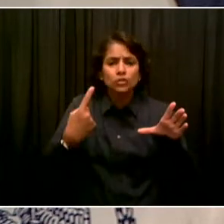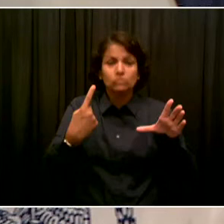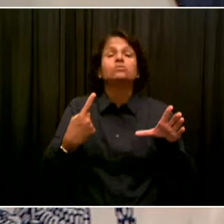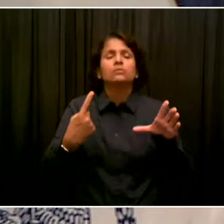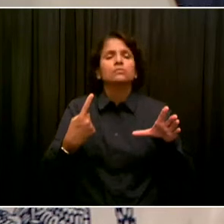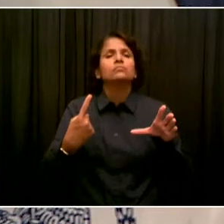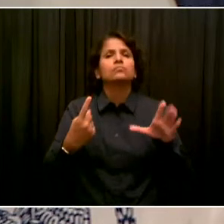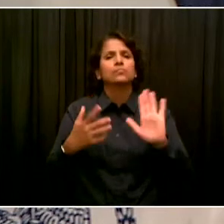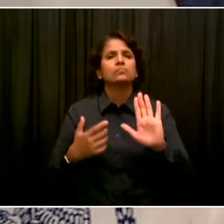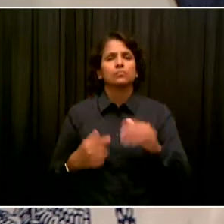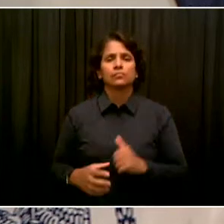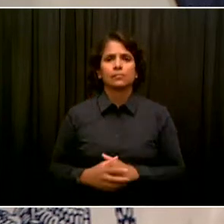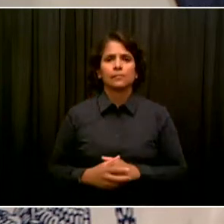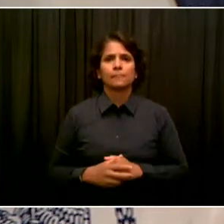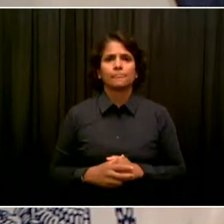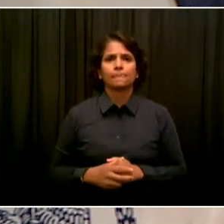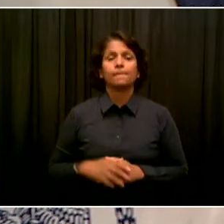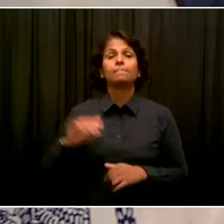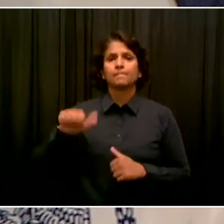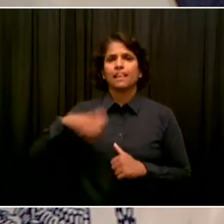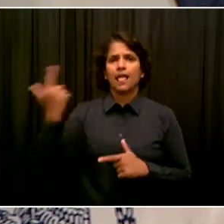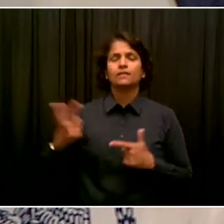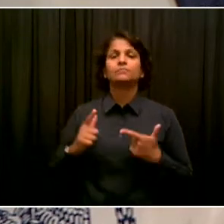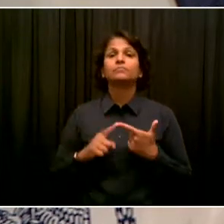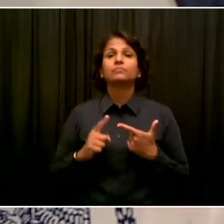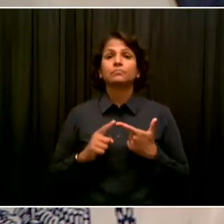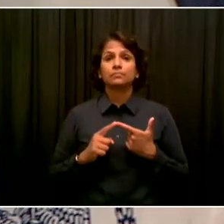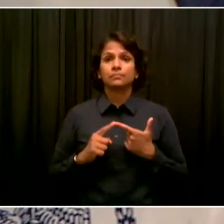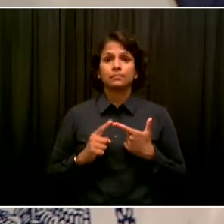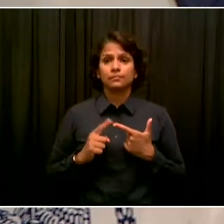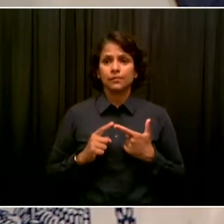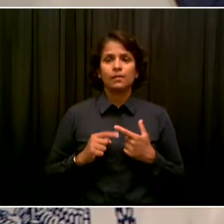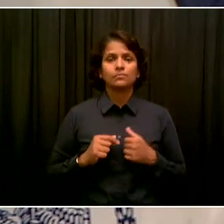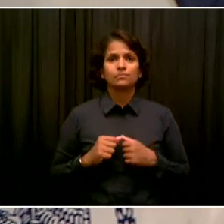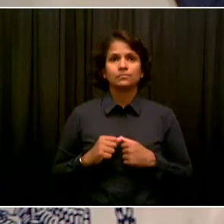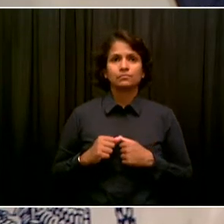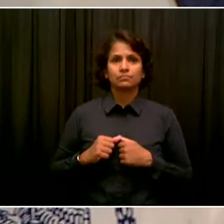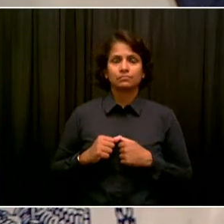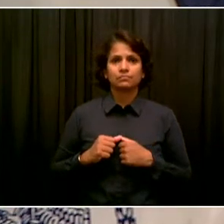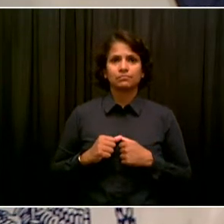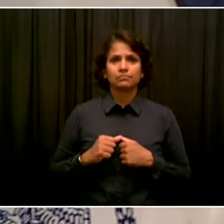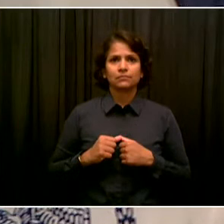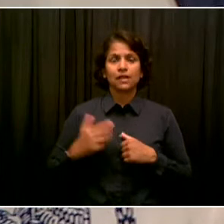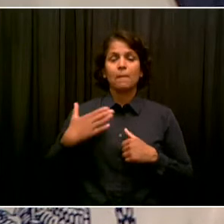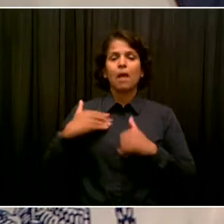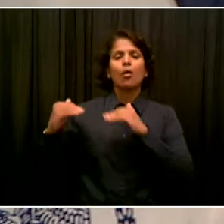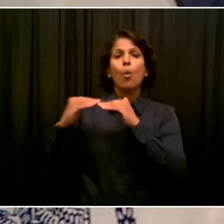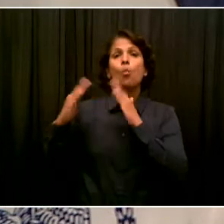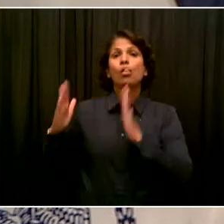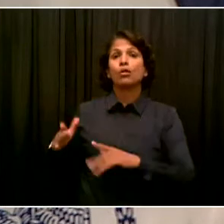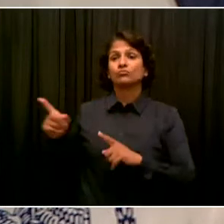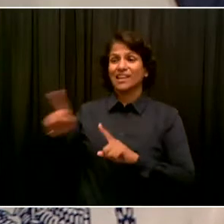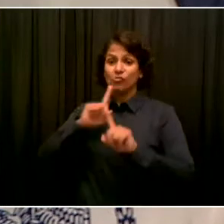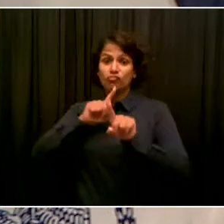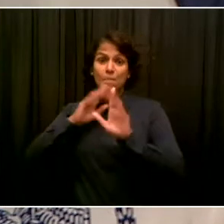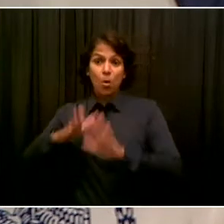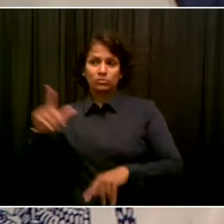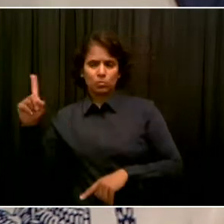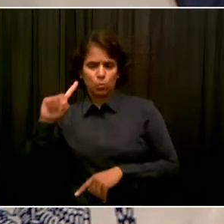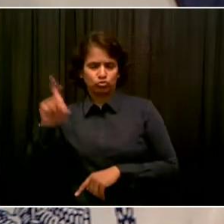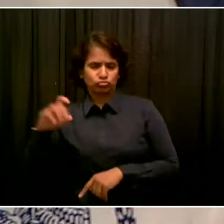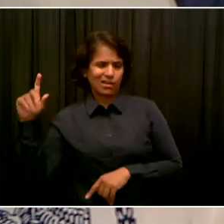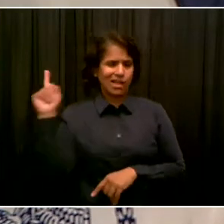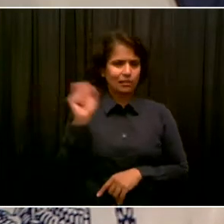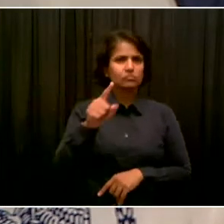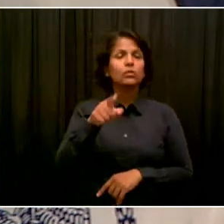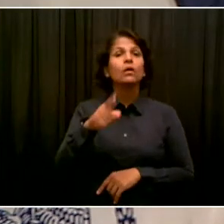Thank you. And a question for my colleague, Kala Rama. Could we get your response to several videos and pictures